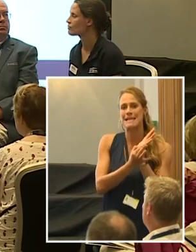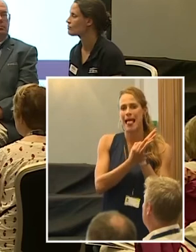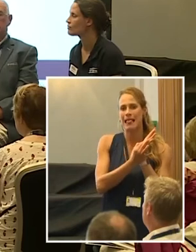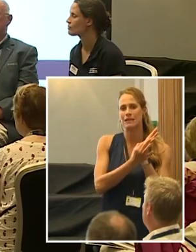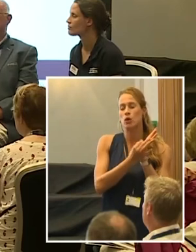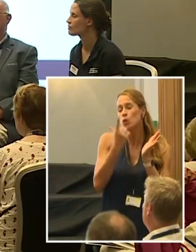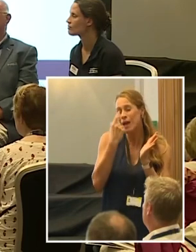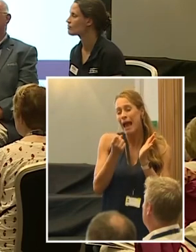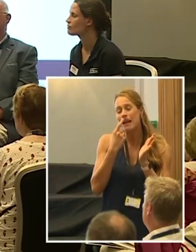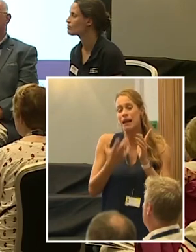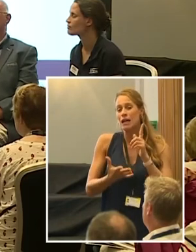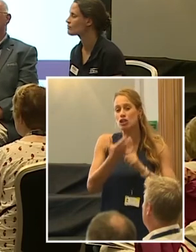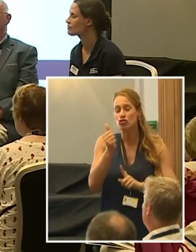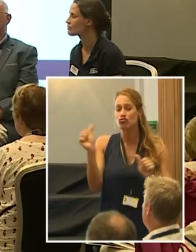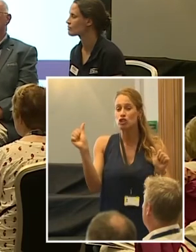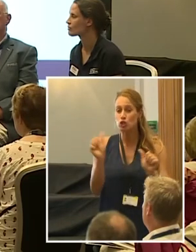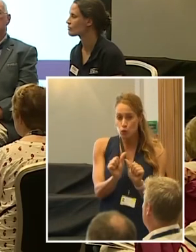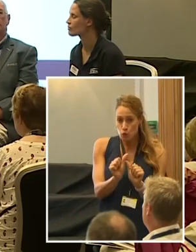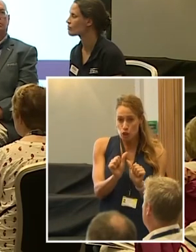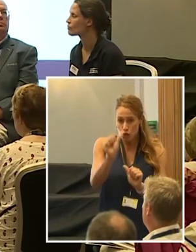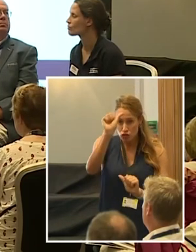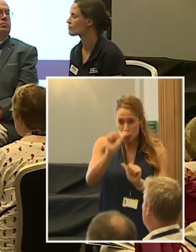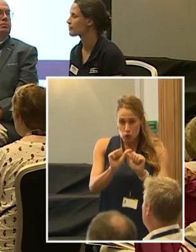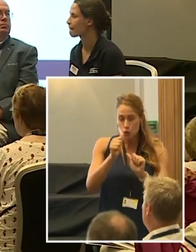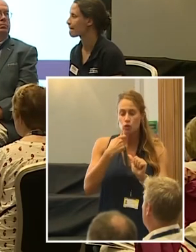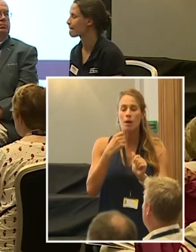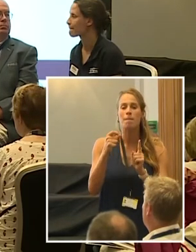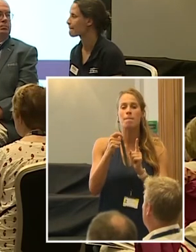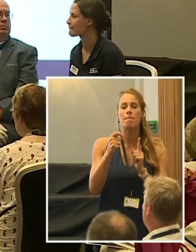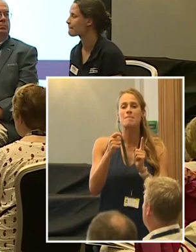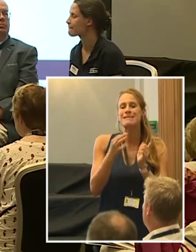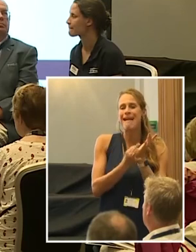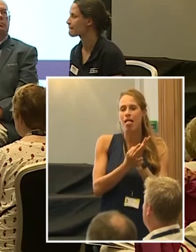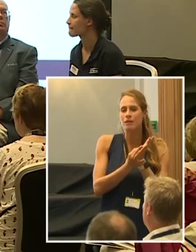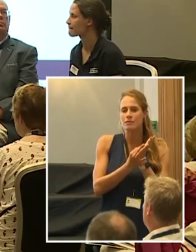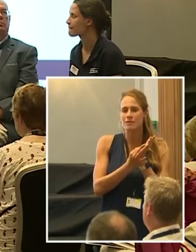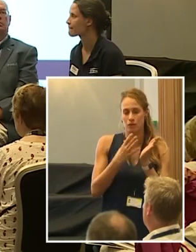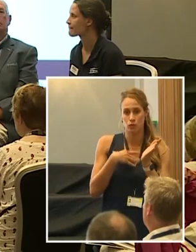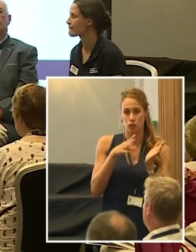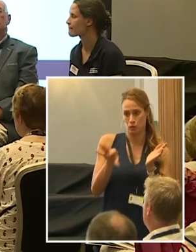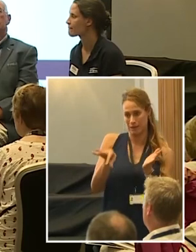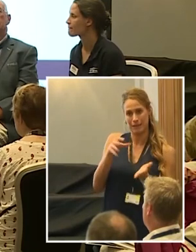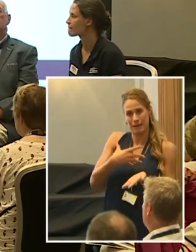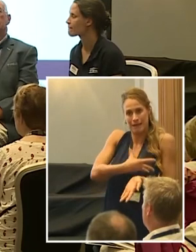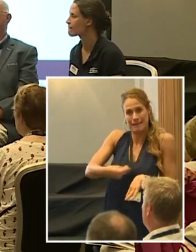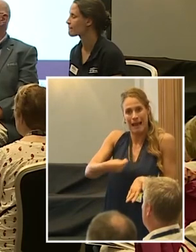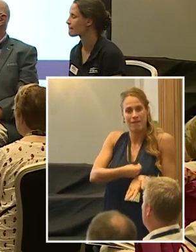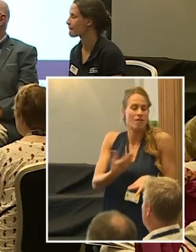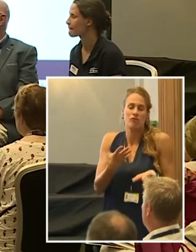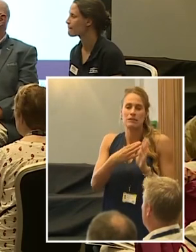call induced pluripotent stem cells. So that's where you would take, for example, a skin cell from an adult, let's say my skin